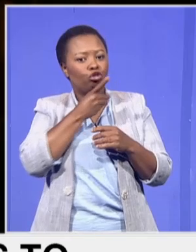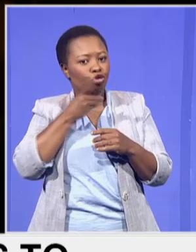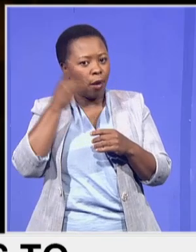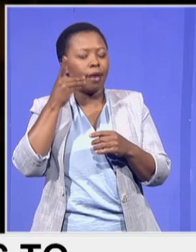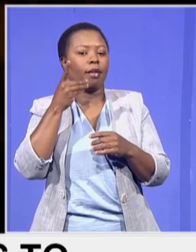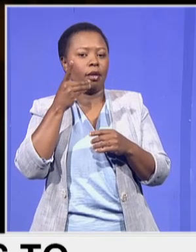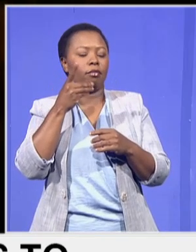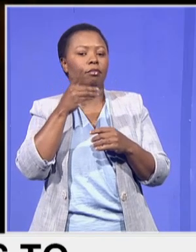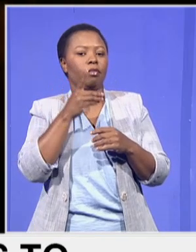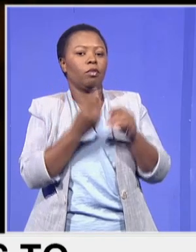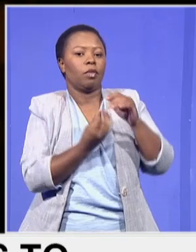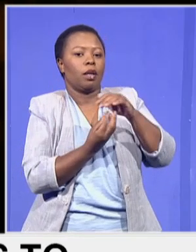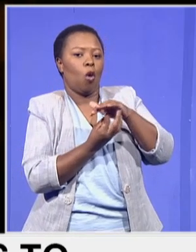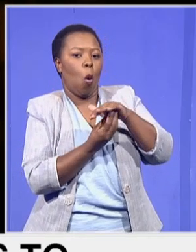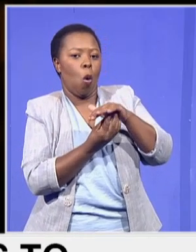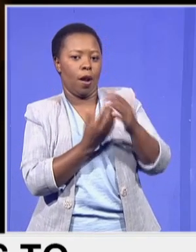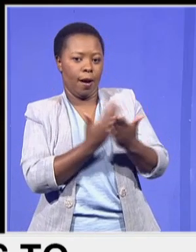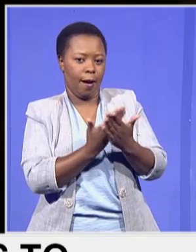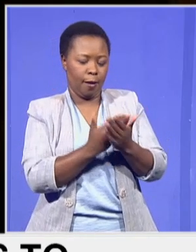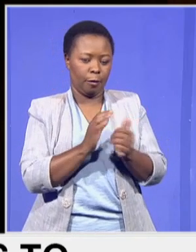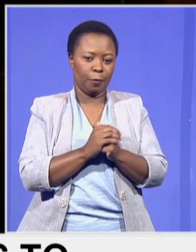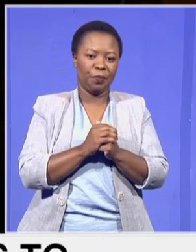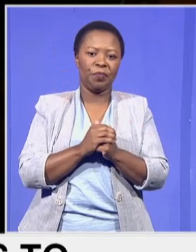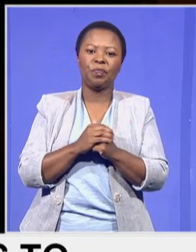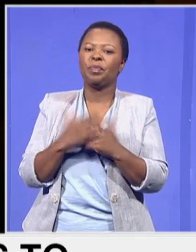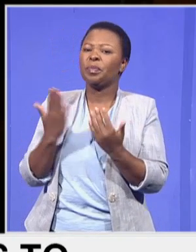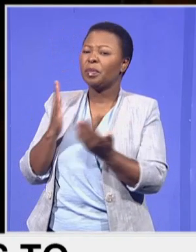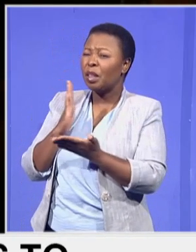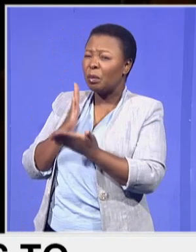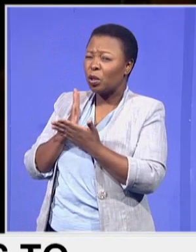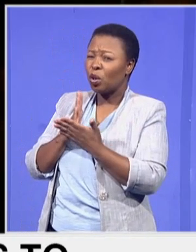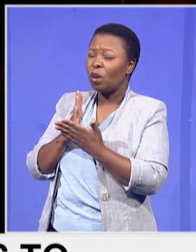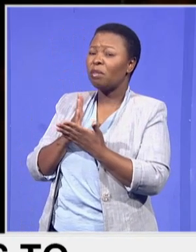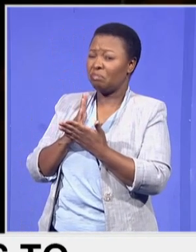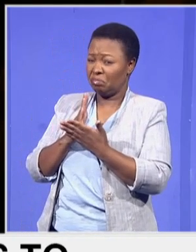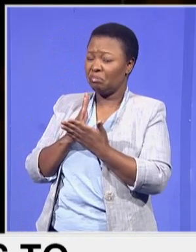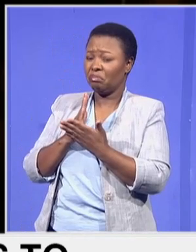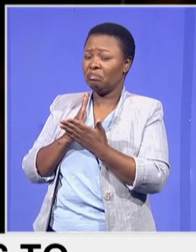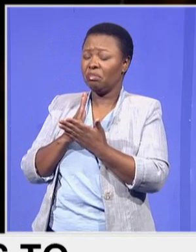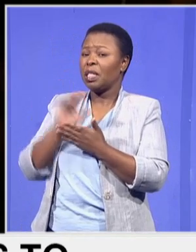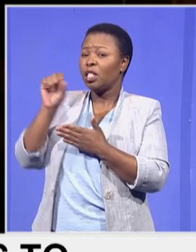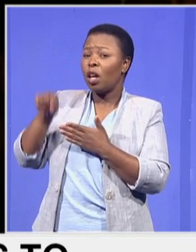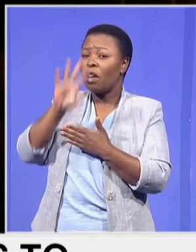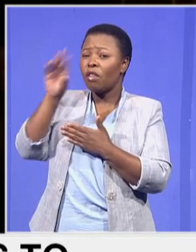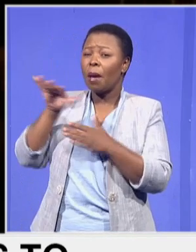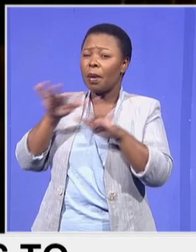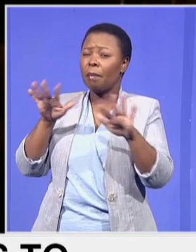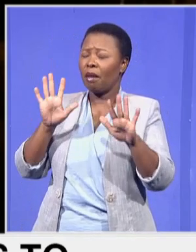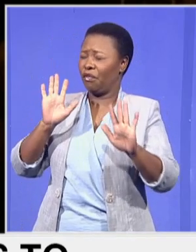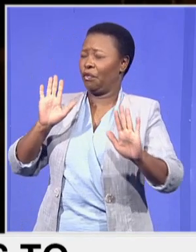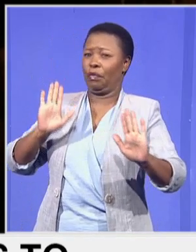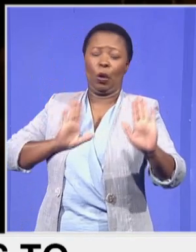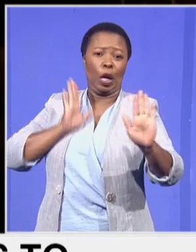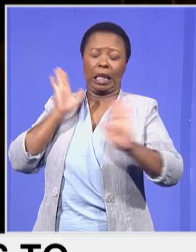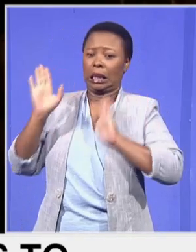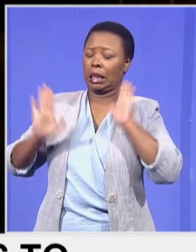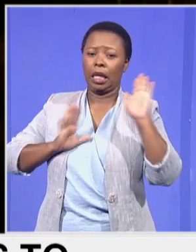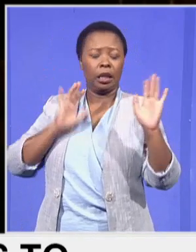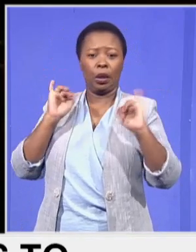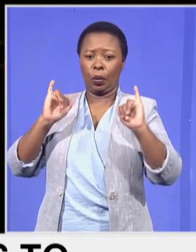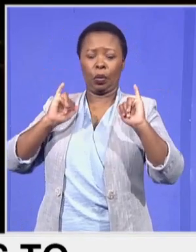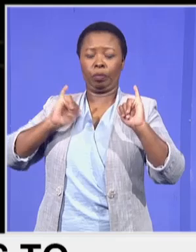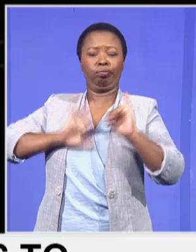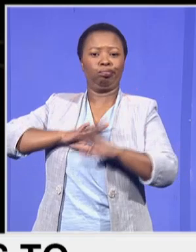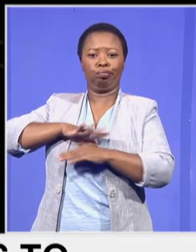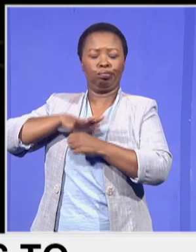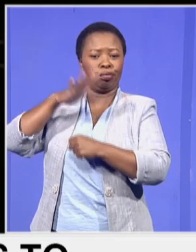I'm sure, Mr. Conradie, you can appreciate the frustration of South Africans. It's been